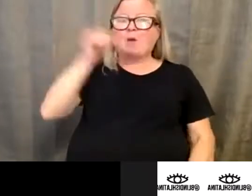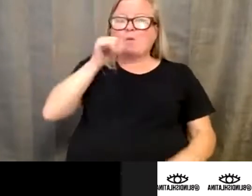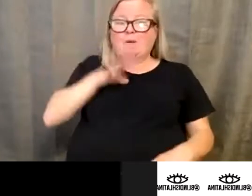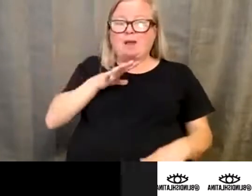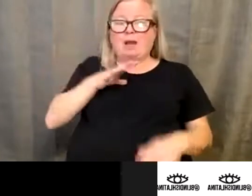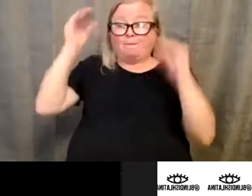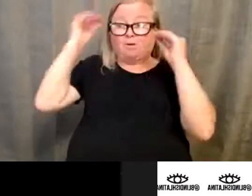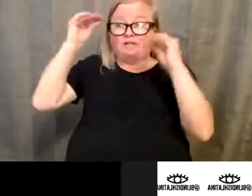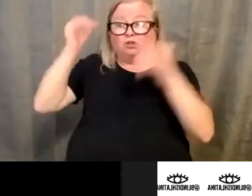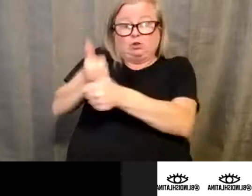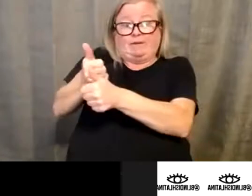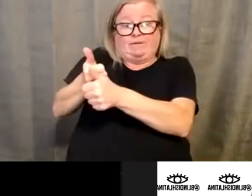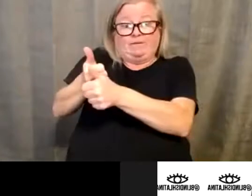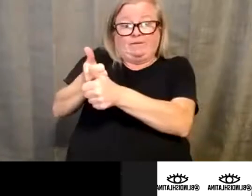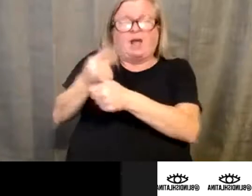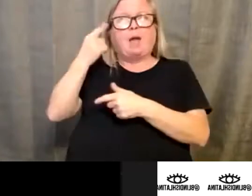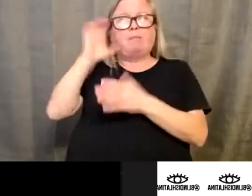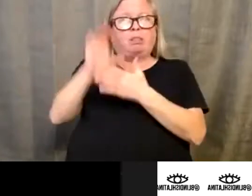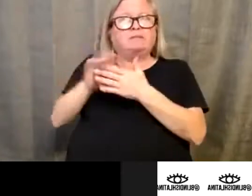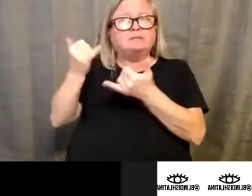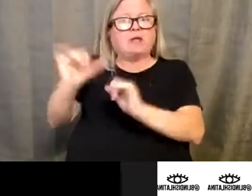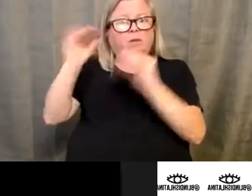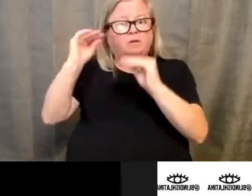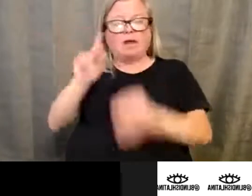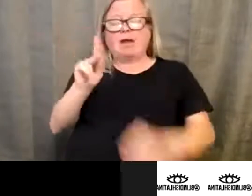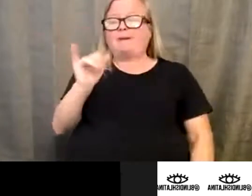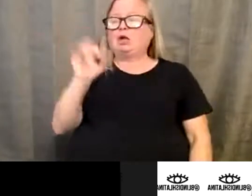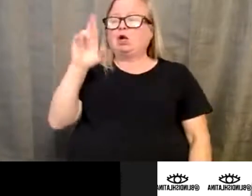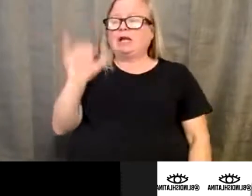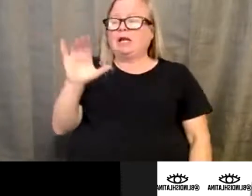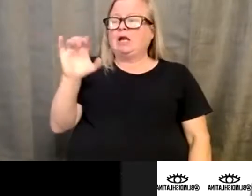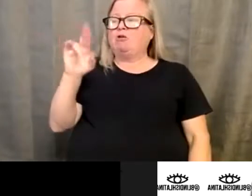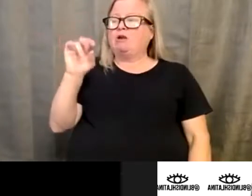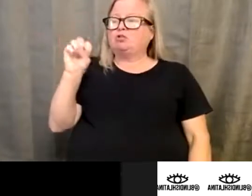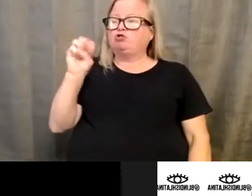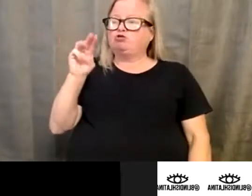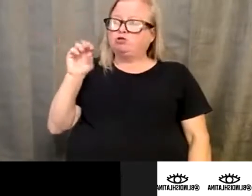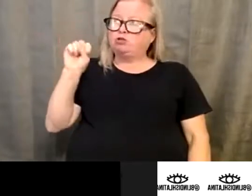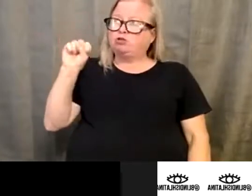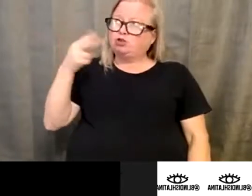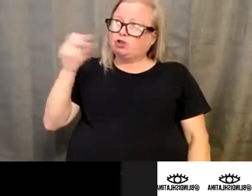professor. And I believe she's still a professor, Kimberly Crenshaw, in 1989.